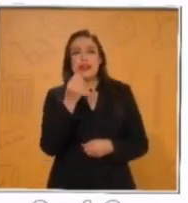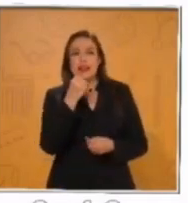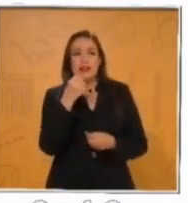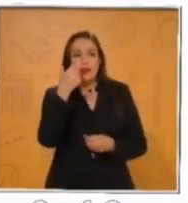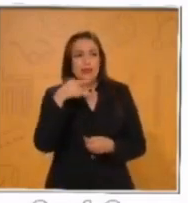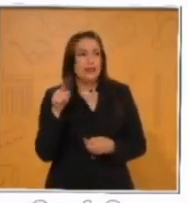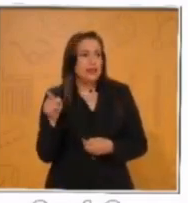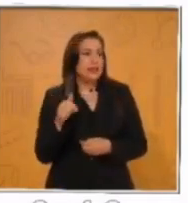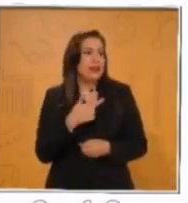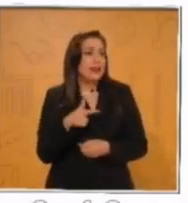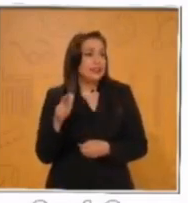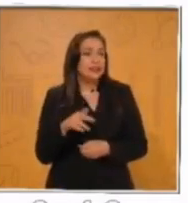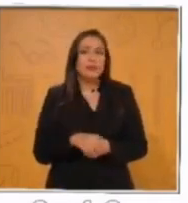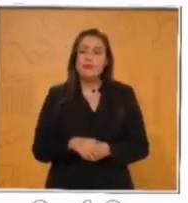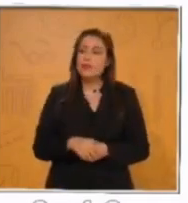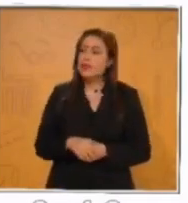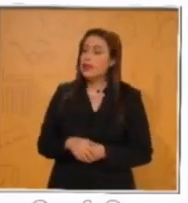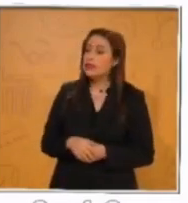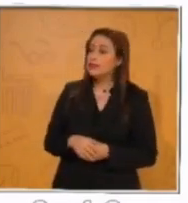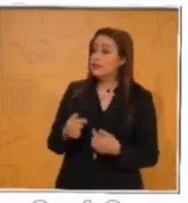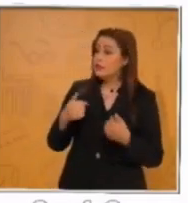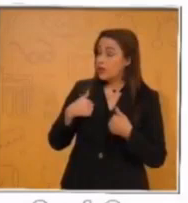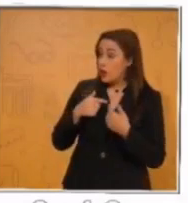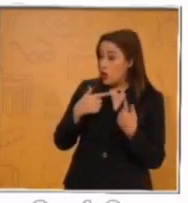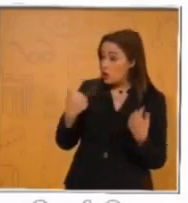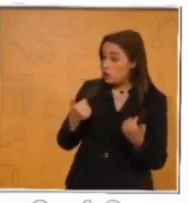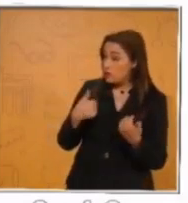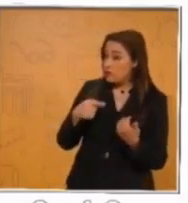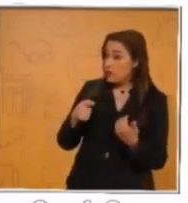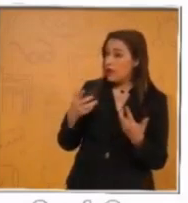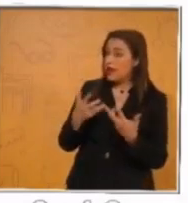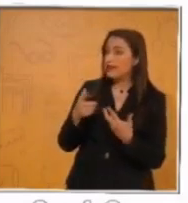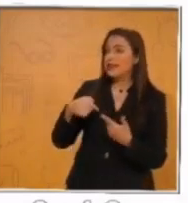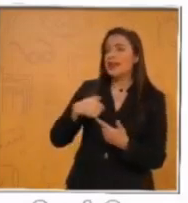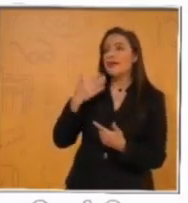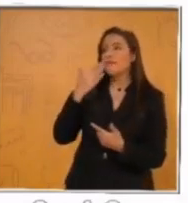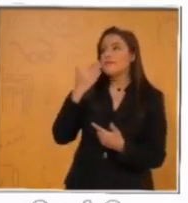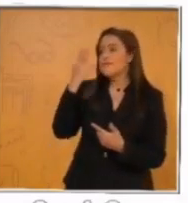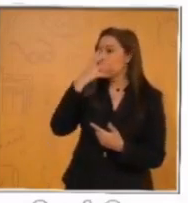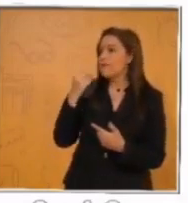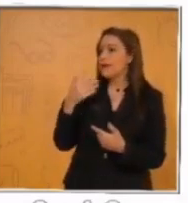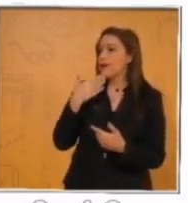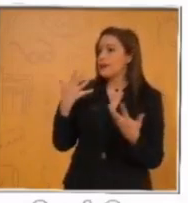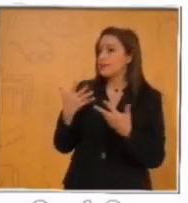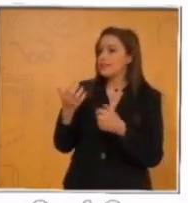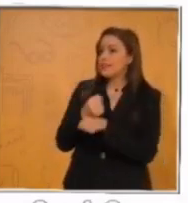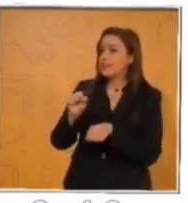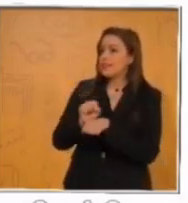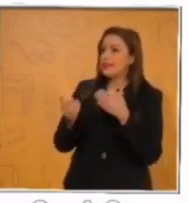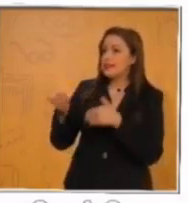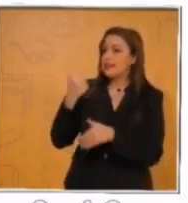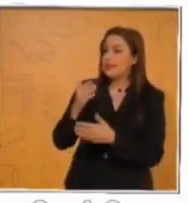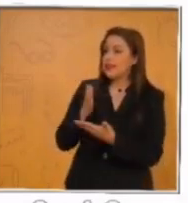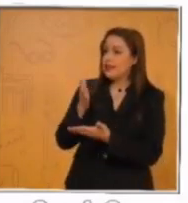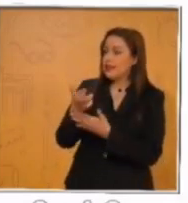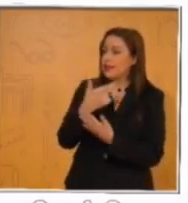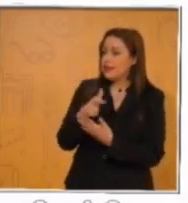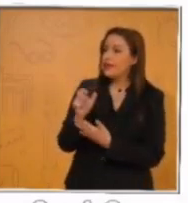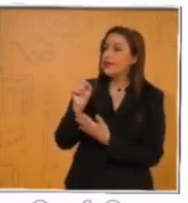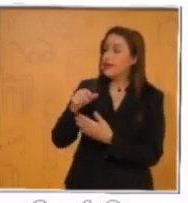Fortunately, I didn't go out this weekend. I didn't hit a restaurant. I didn't play